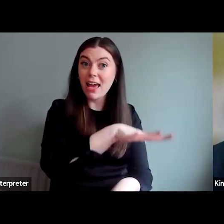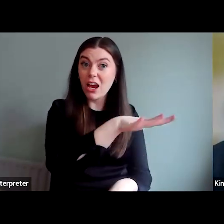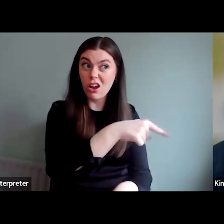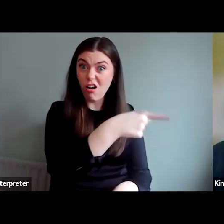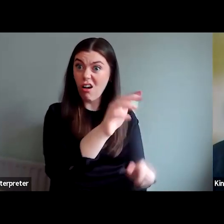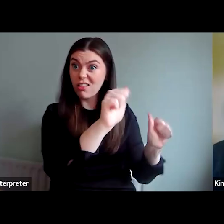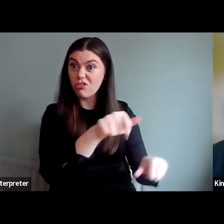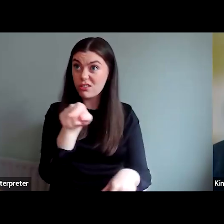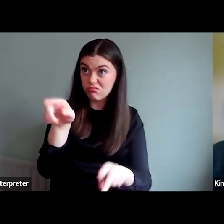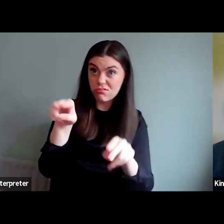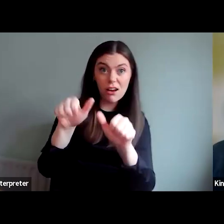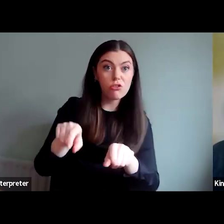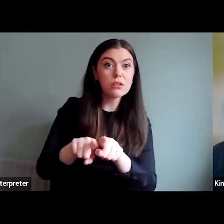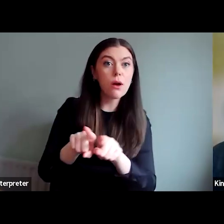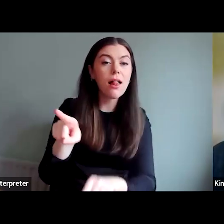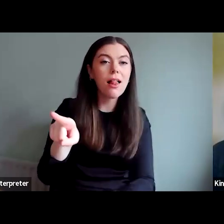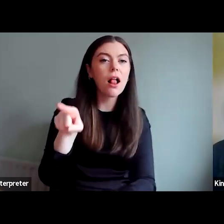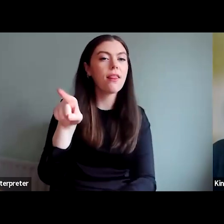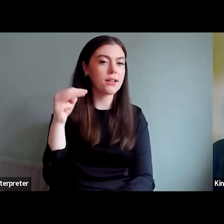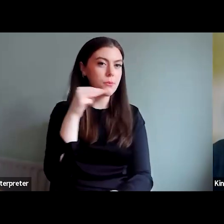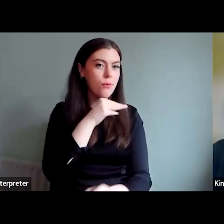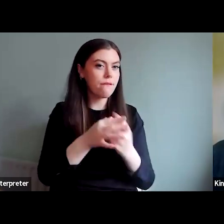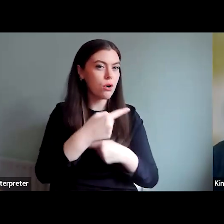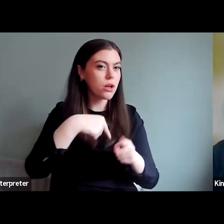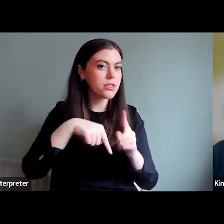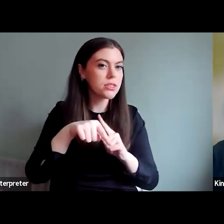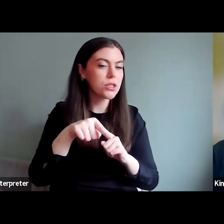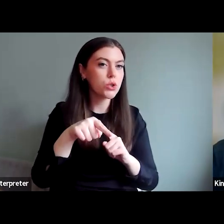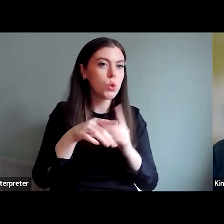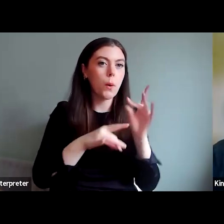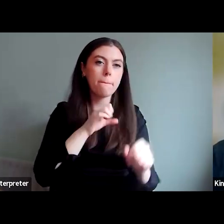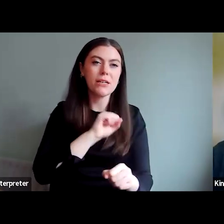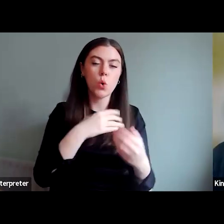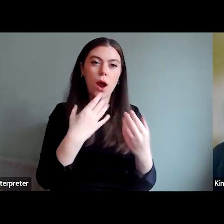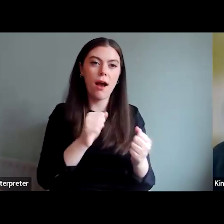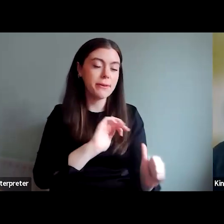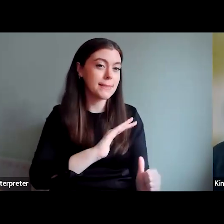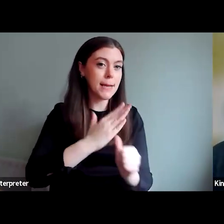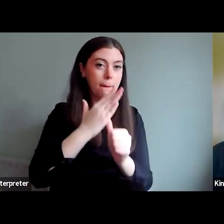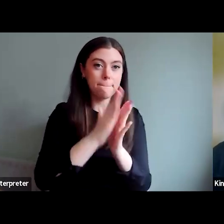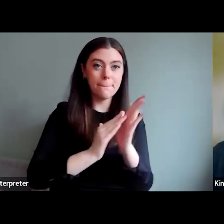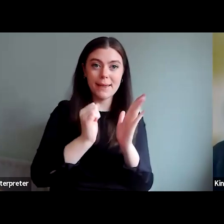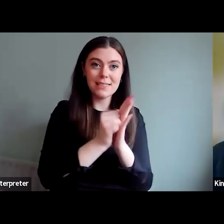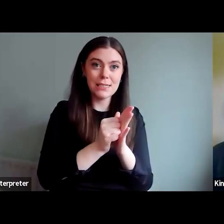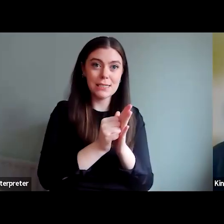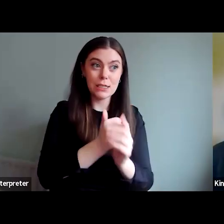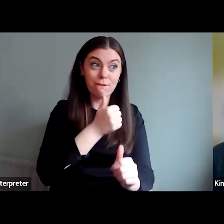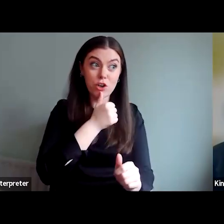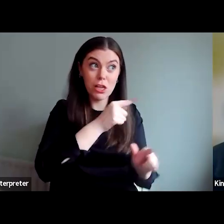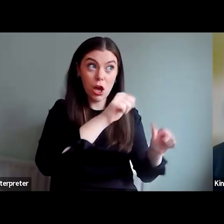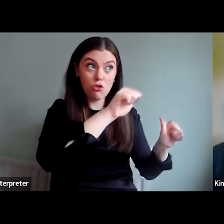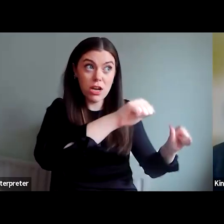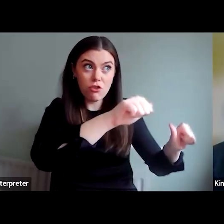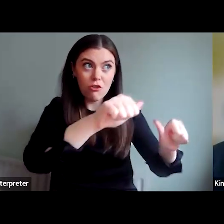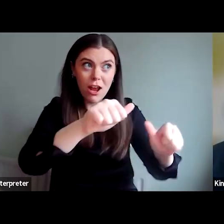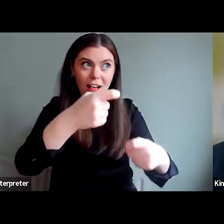I thought that seemed to be very important, to get like the key kind of businesses first, and then the other businesses kind of